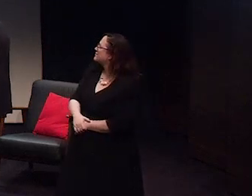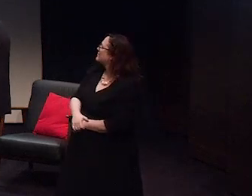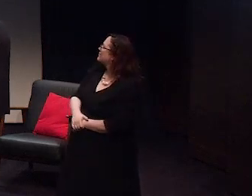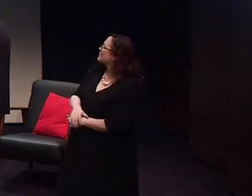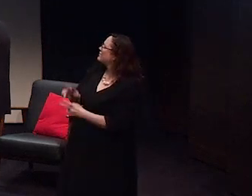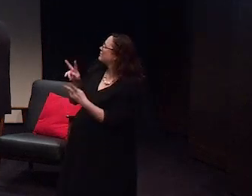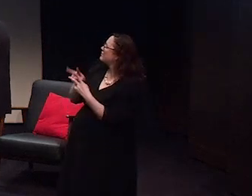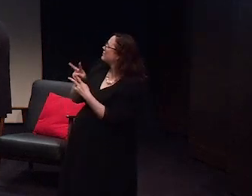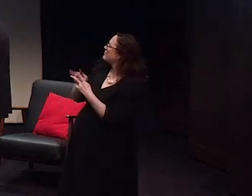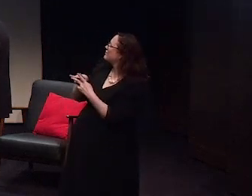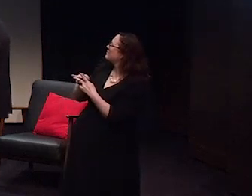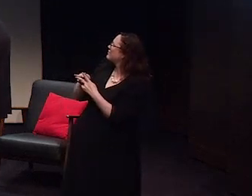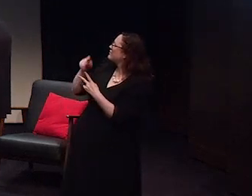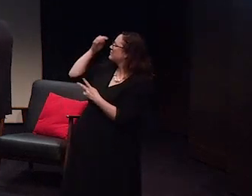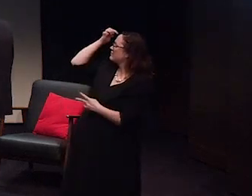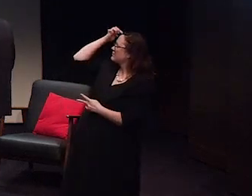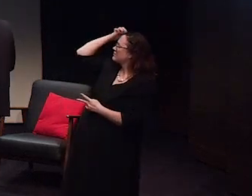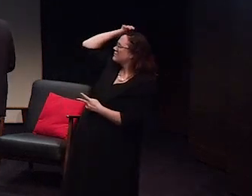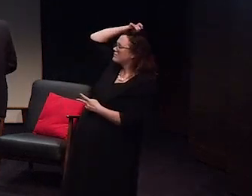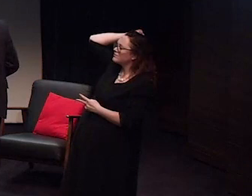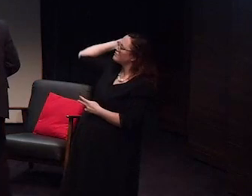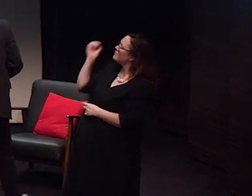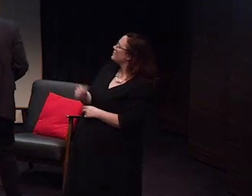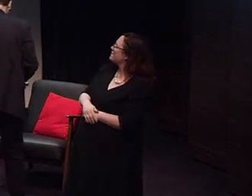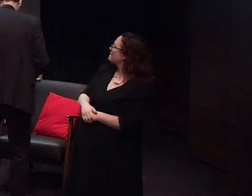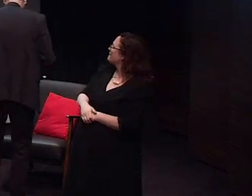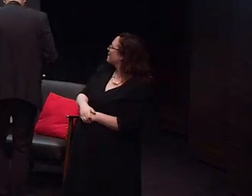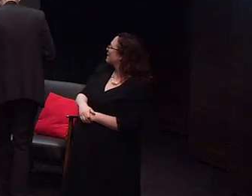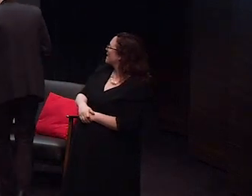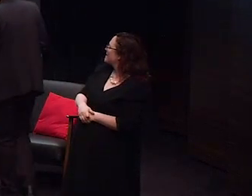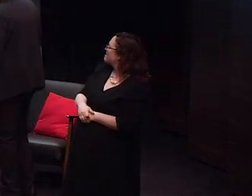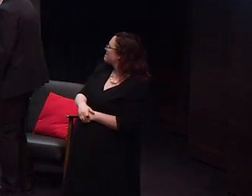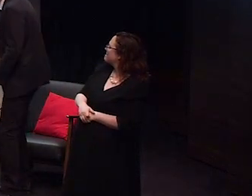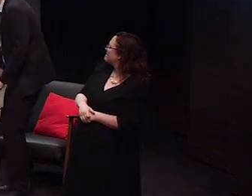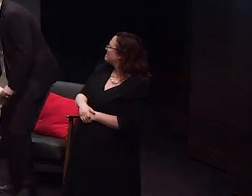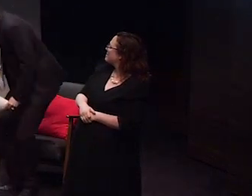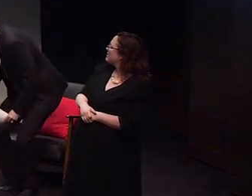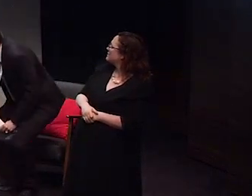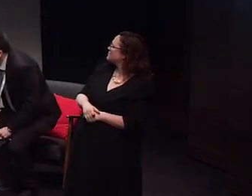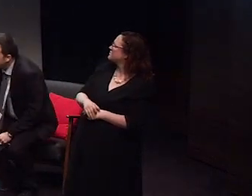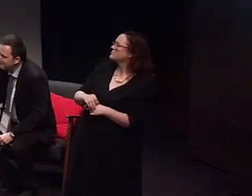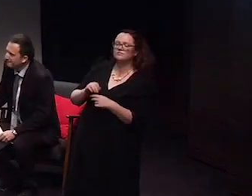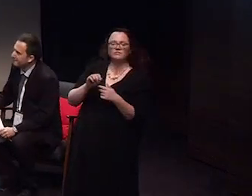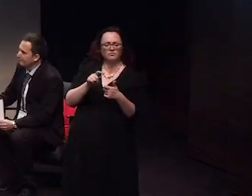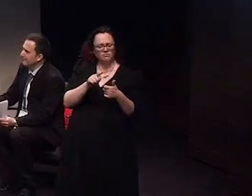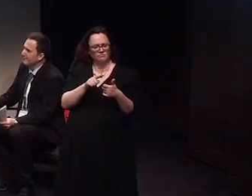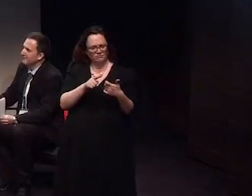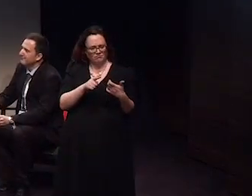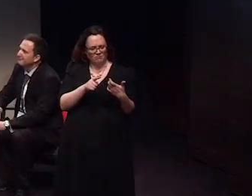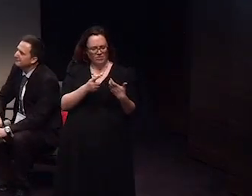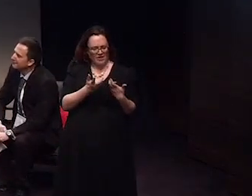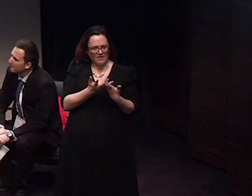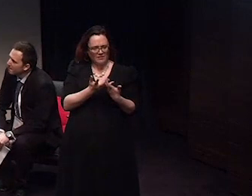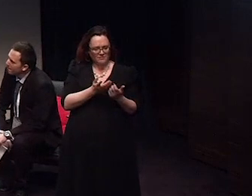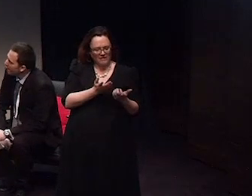how does the use of one or more applications affect the treatment of victims? The second one is a community